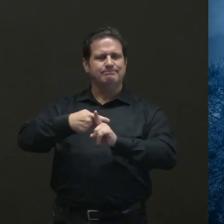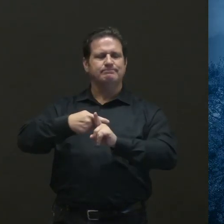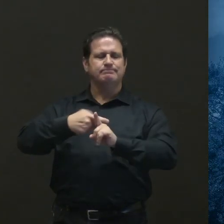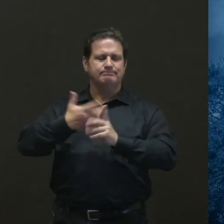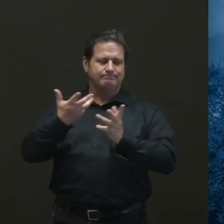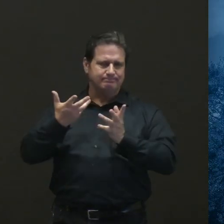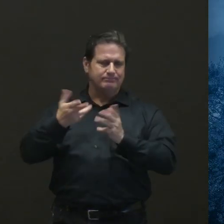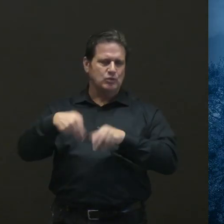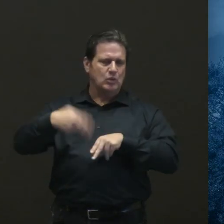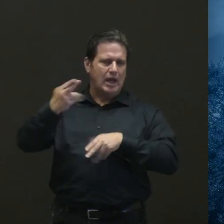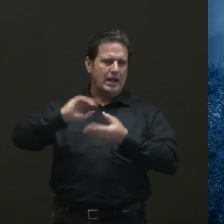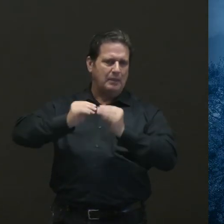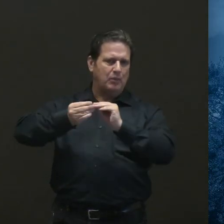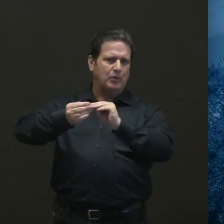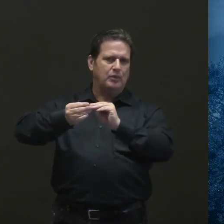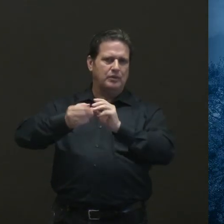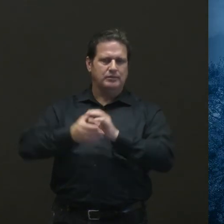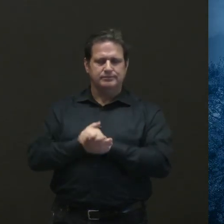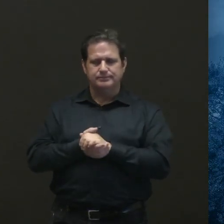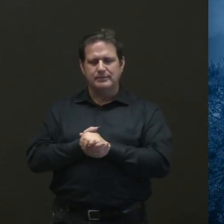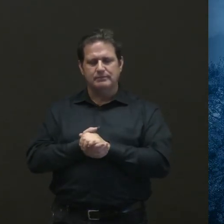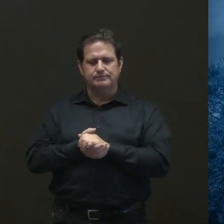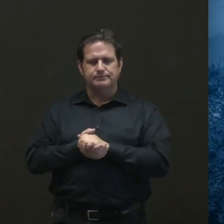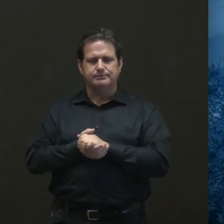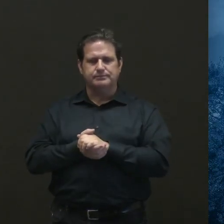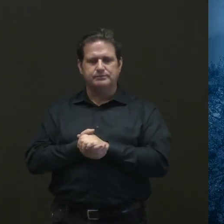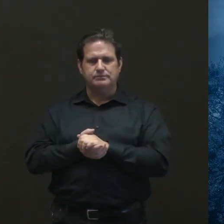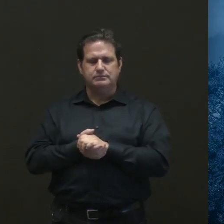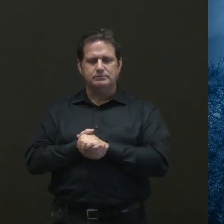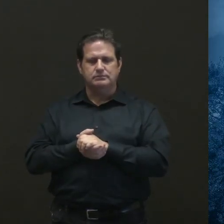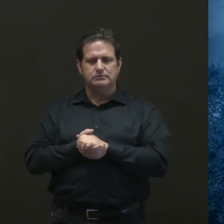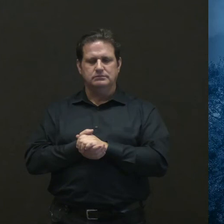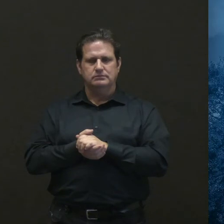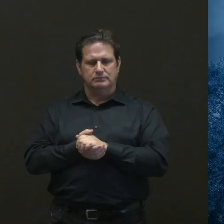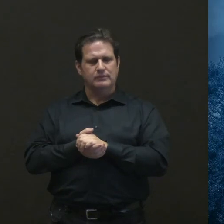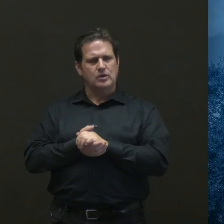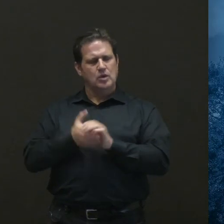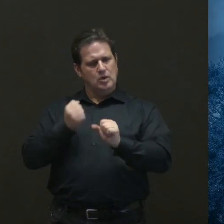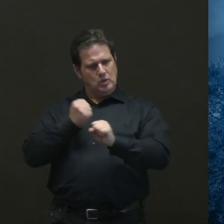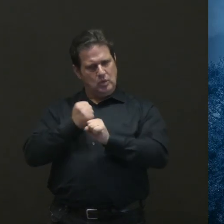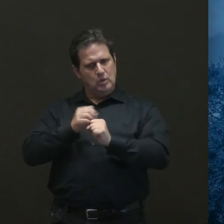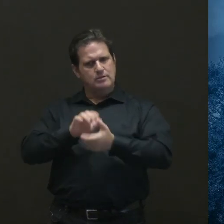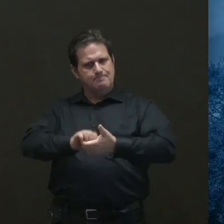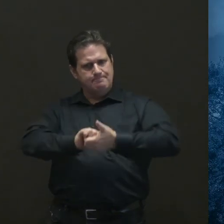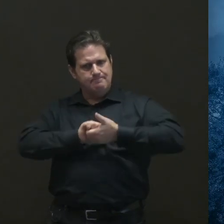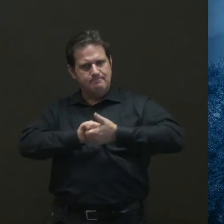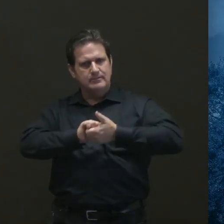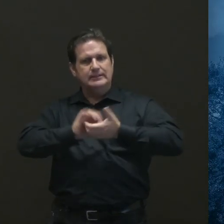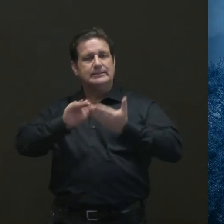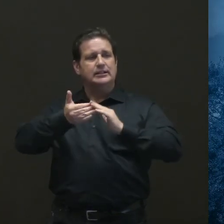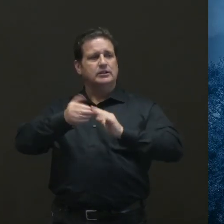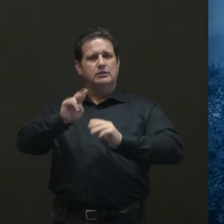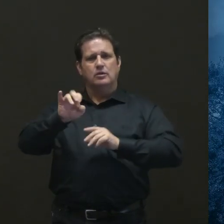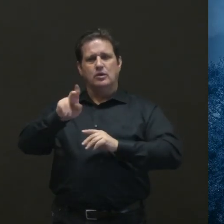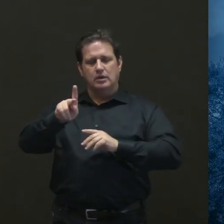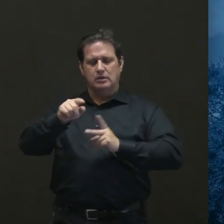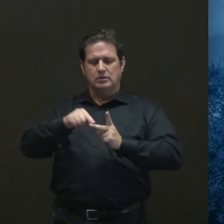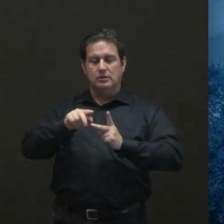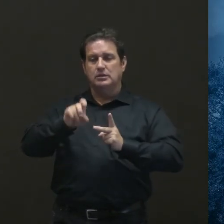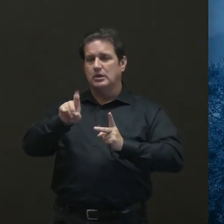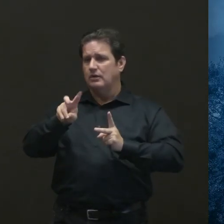cases were too high and we couldn't allow that to happen. And so we're going to work with the City of Newark, the City of